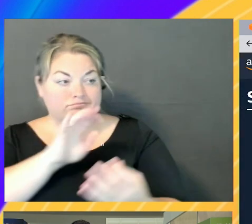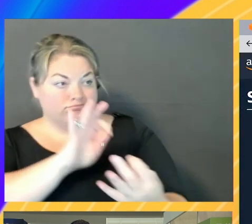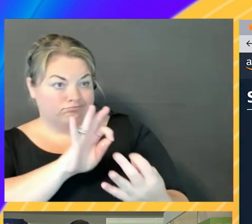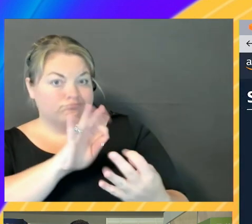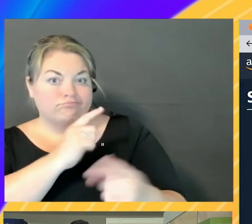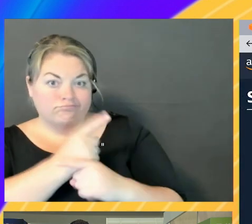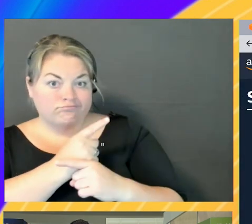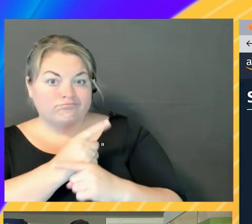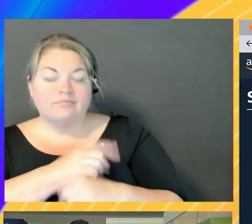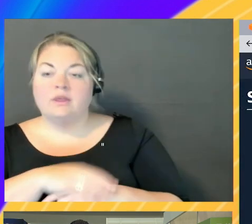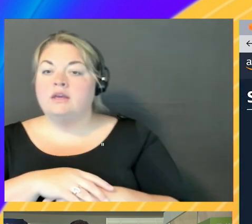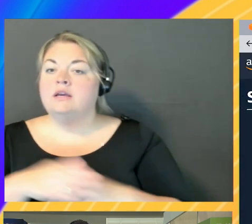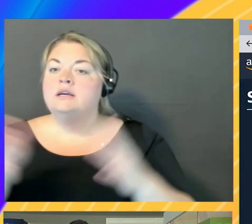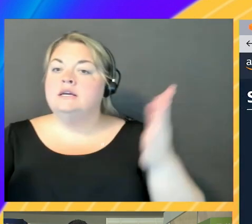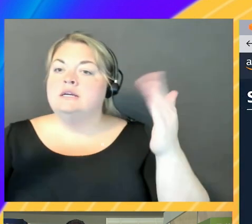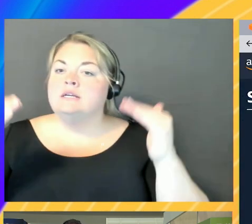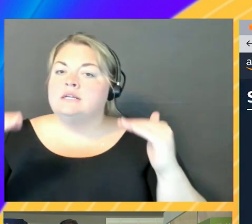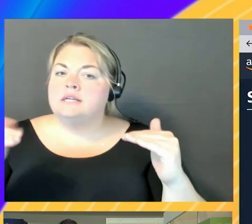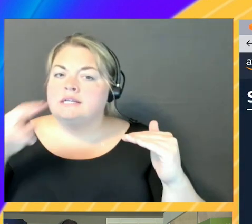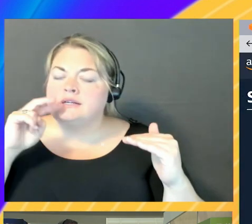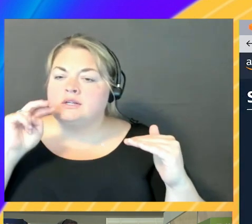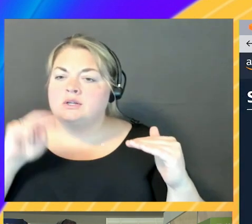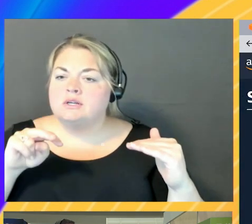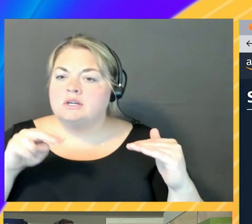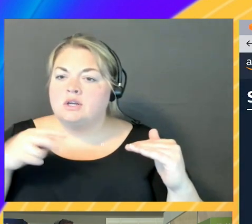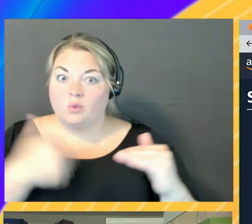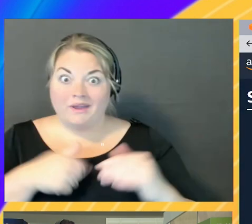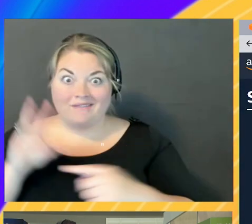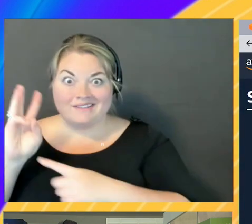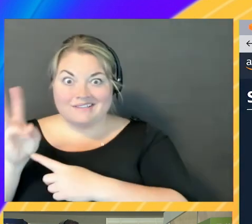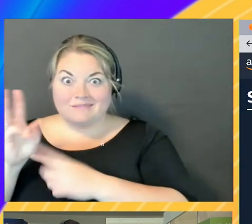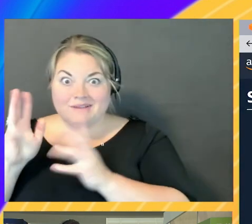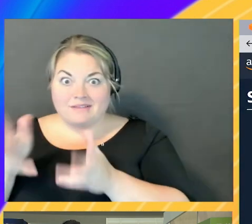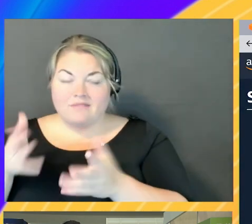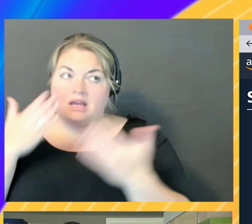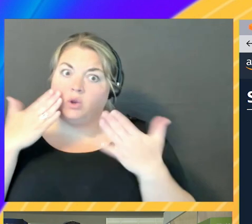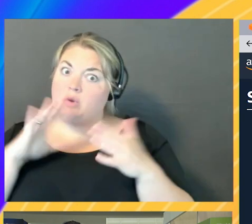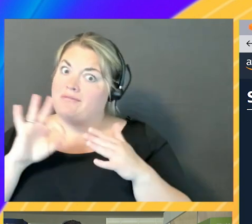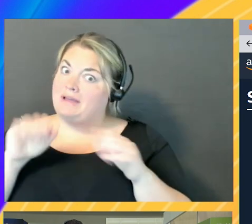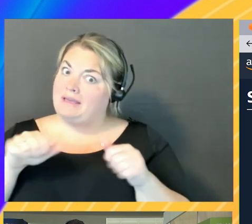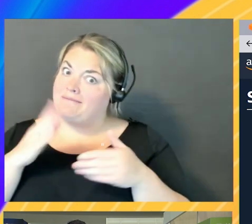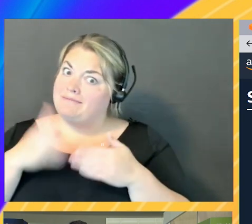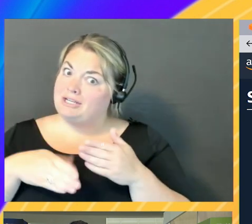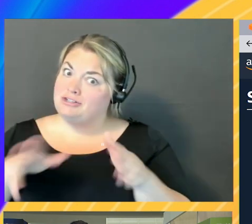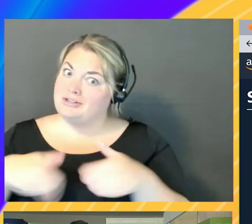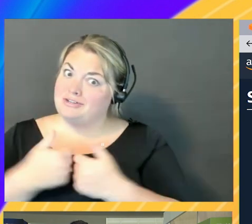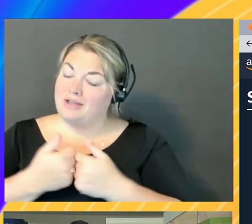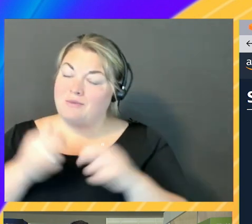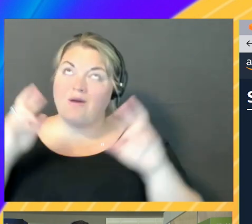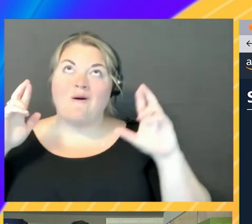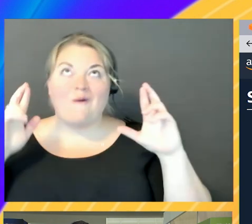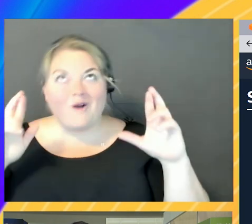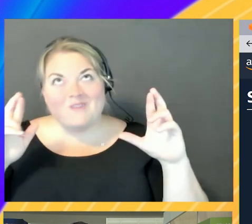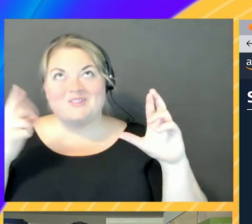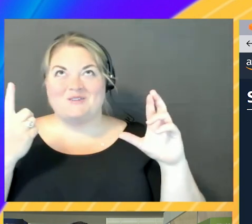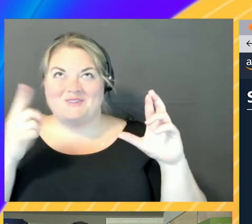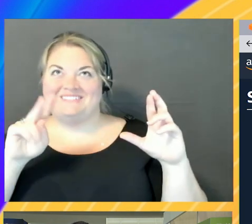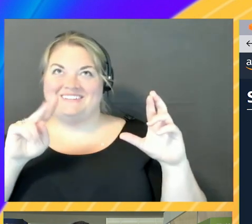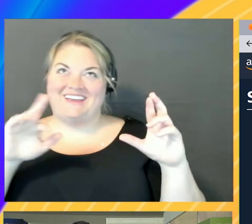what's next? Let's take a look at this. We have about 6 minutes left. I don't know if I can finish the challenge, but hopefully at least one task. I don't know, we'll